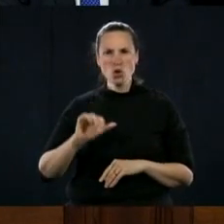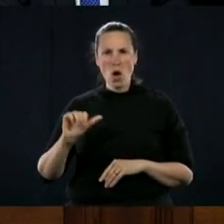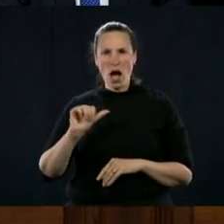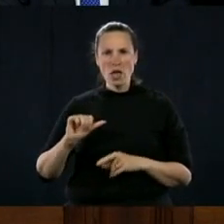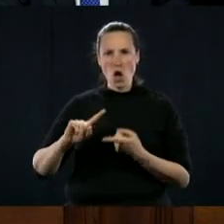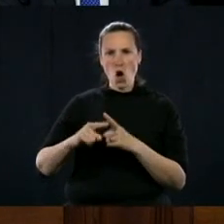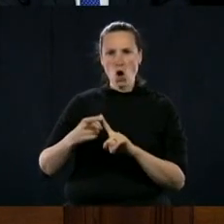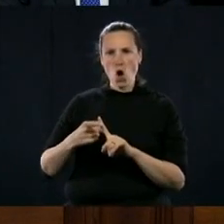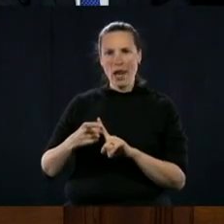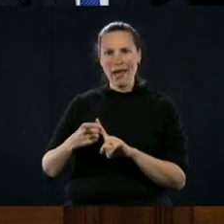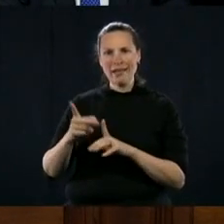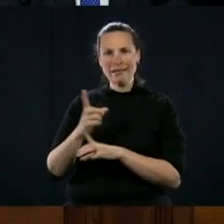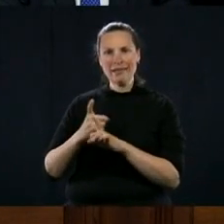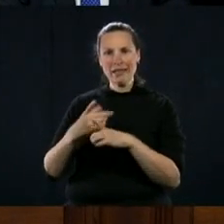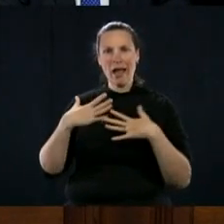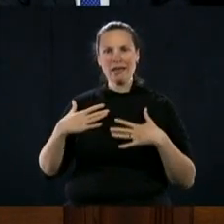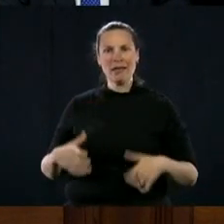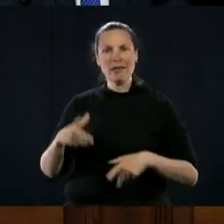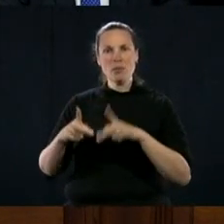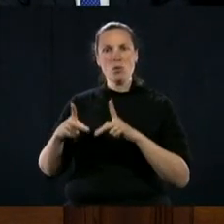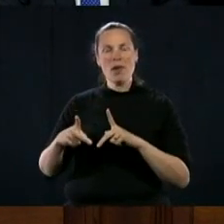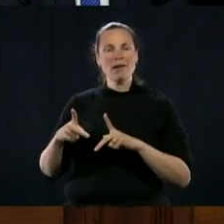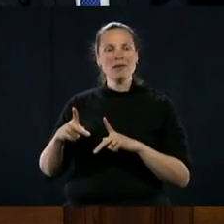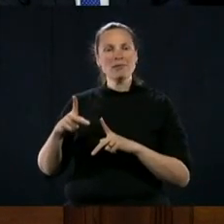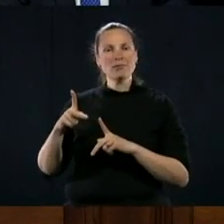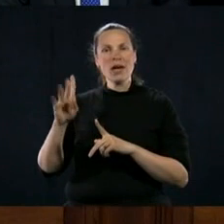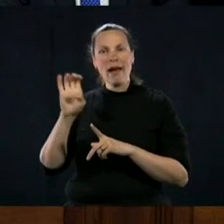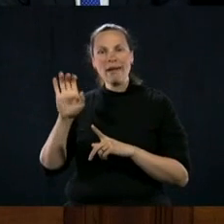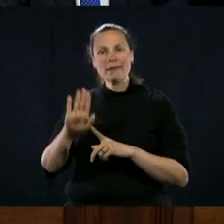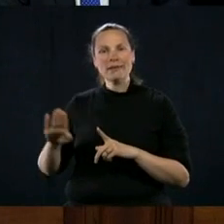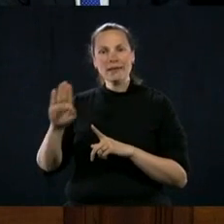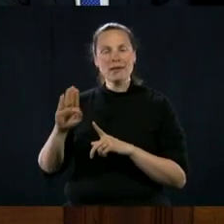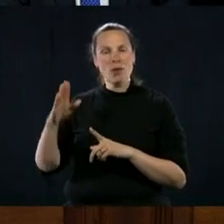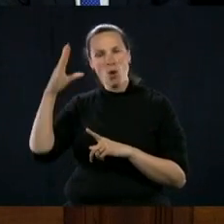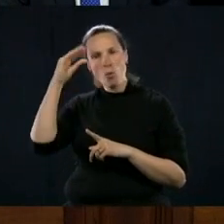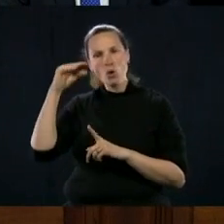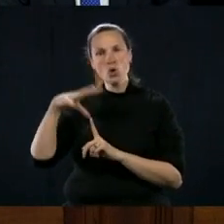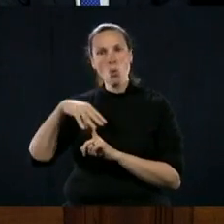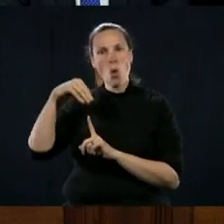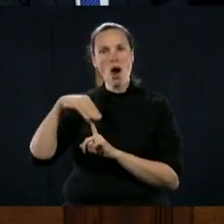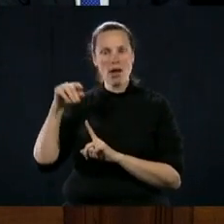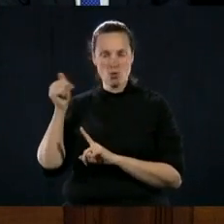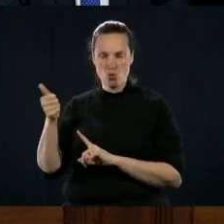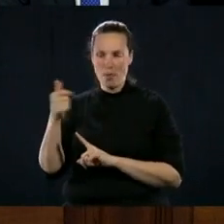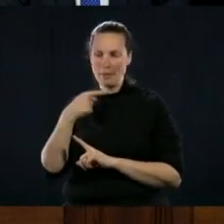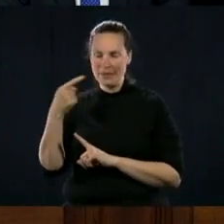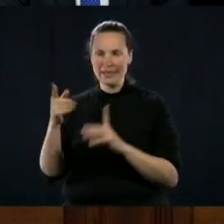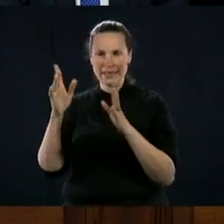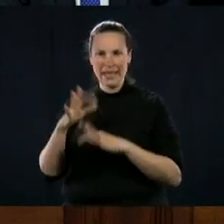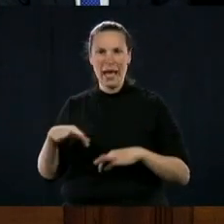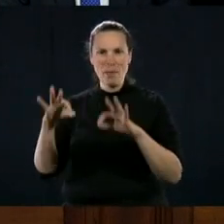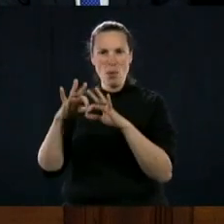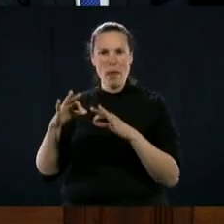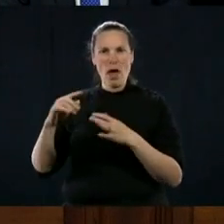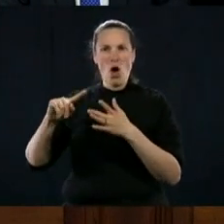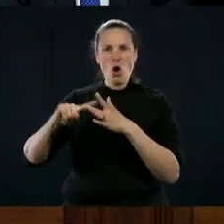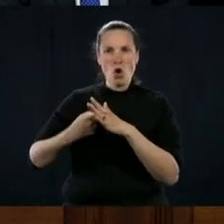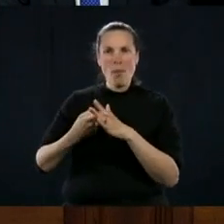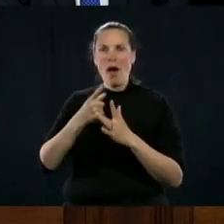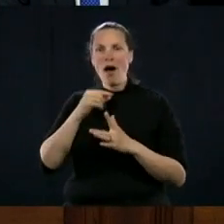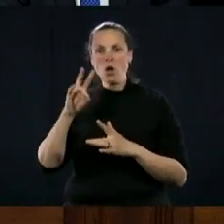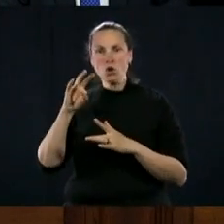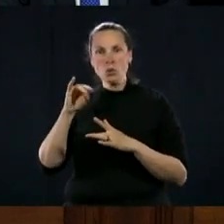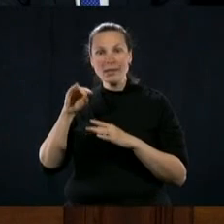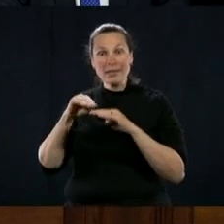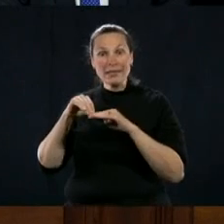Your colleague from the Estrie Region, the Director of Public Health, said himself that he believes that it is time to think about